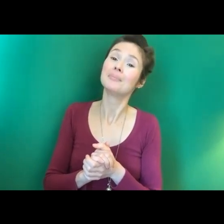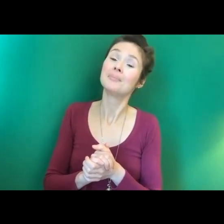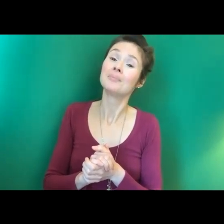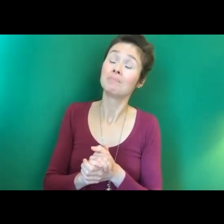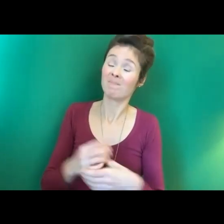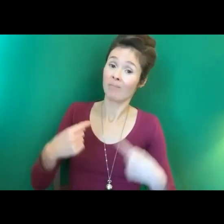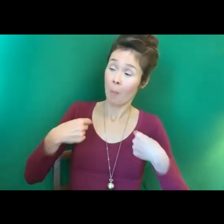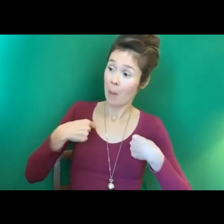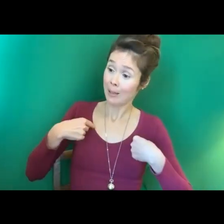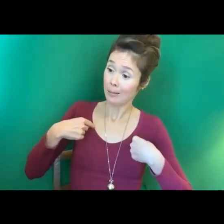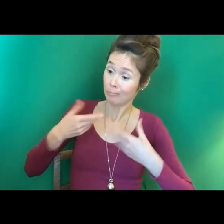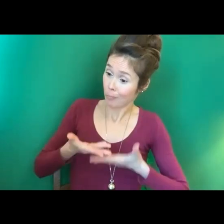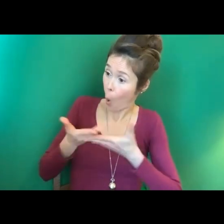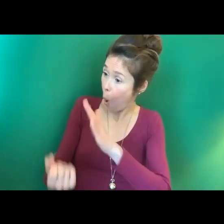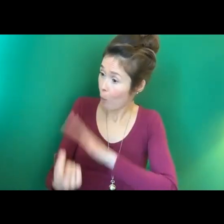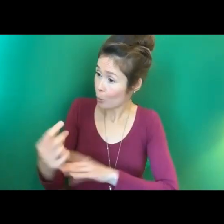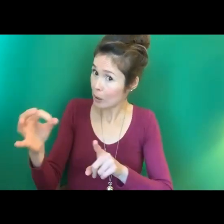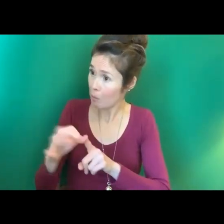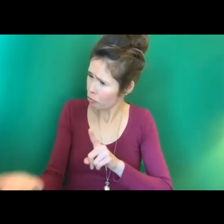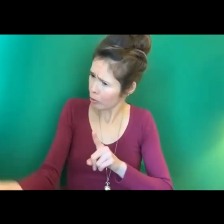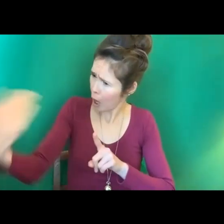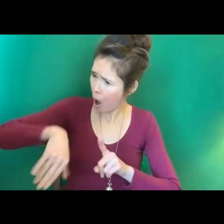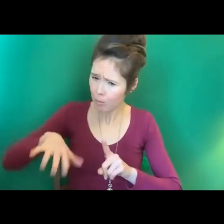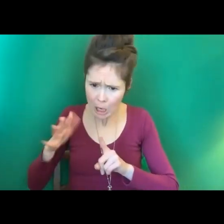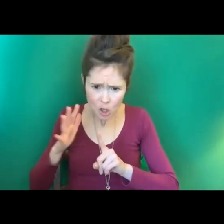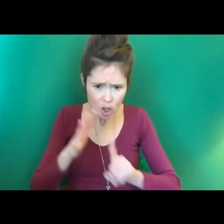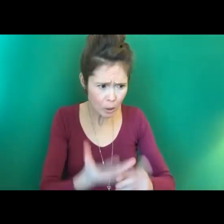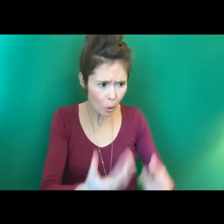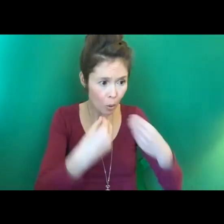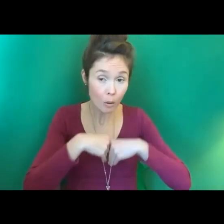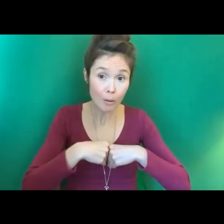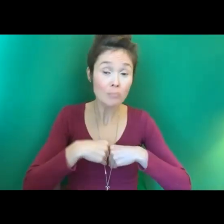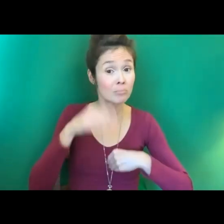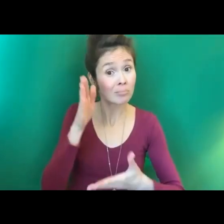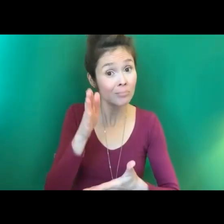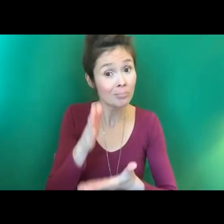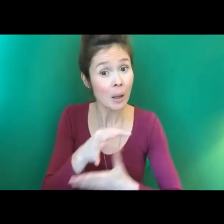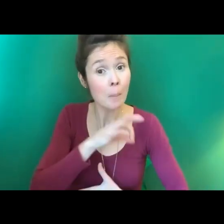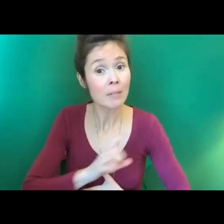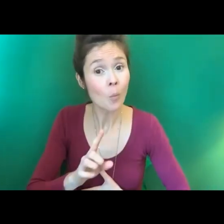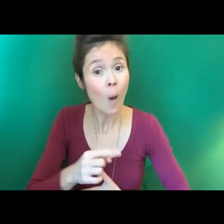shadowing kind of opportunity was that it was kind of mutual learning. I learned because Patrick's got a